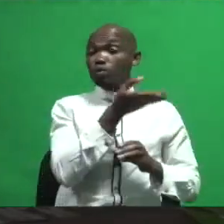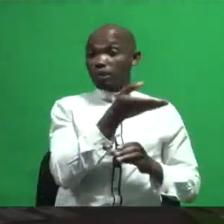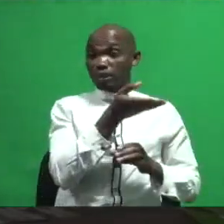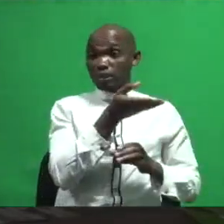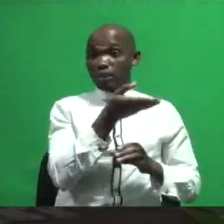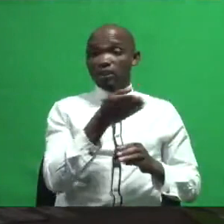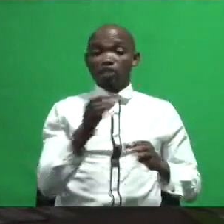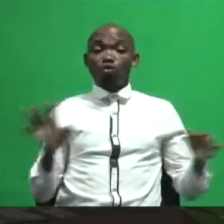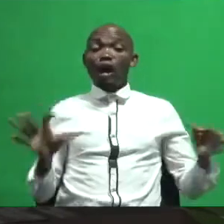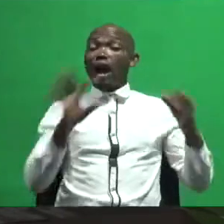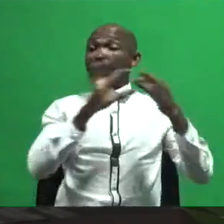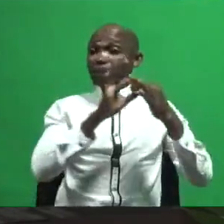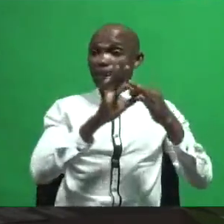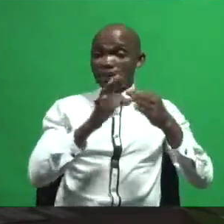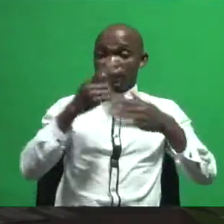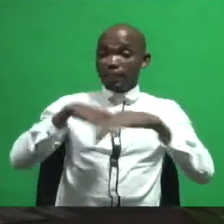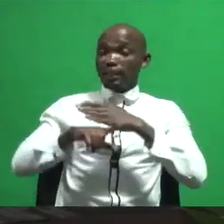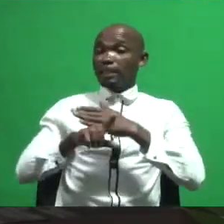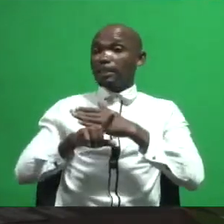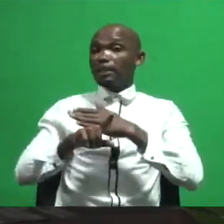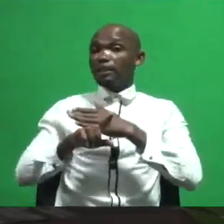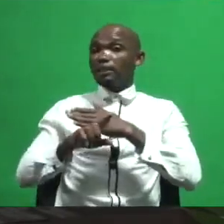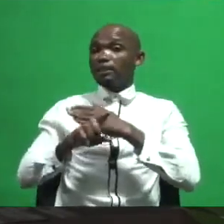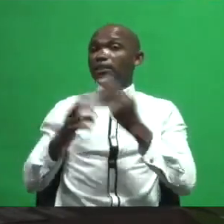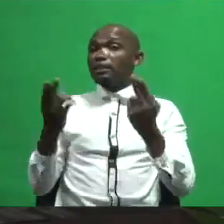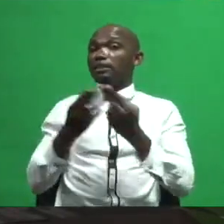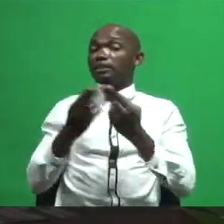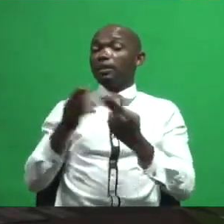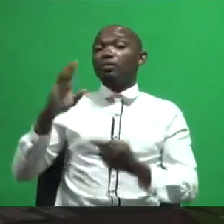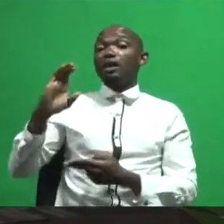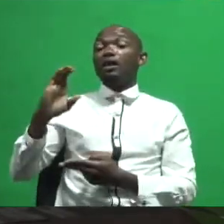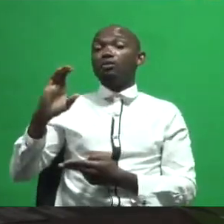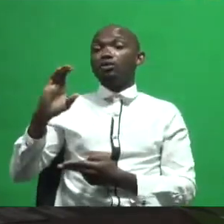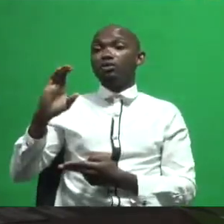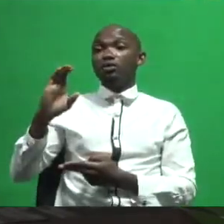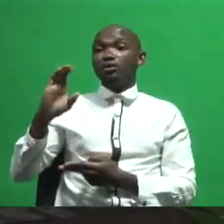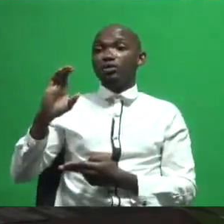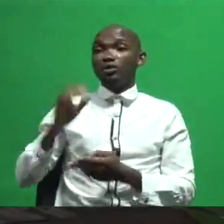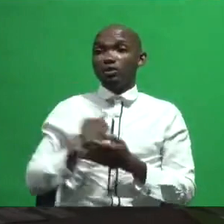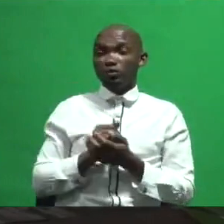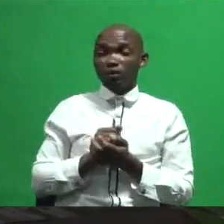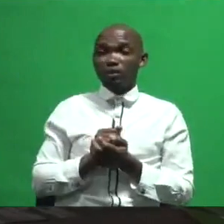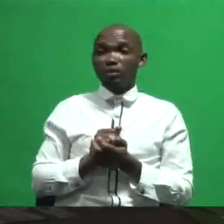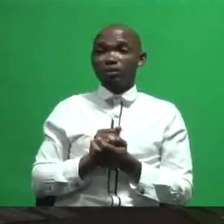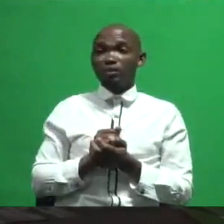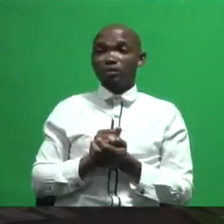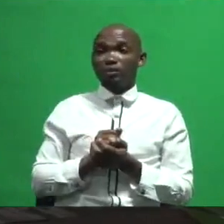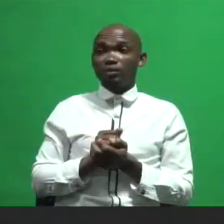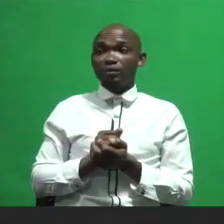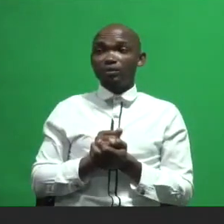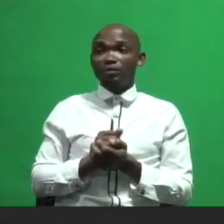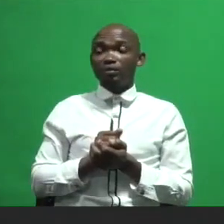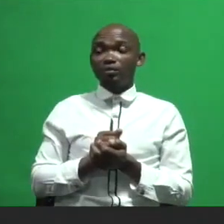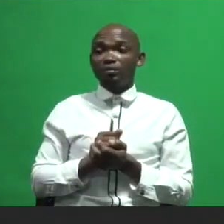To remove this group to attach to the same carbon. To remove this group to attach to the